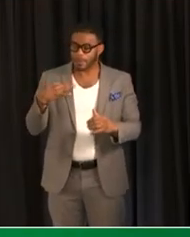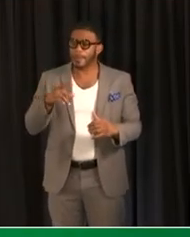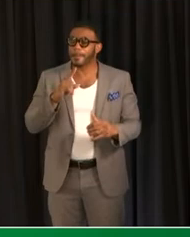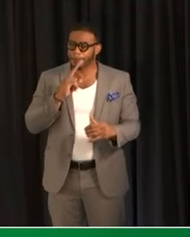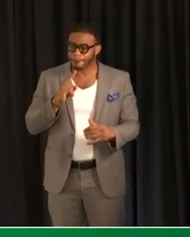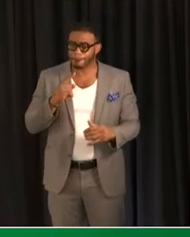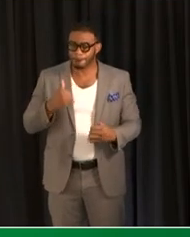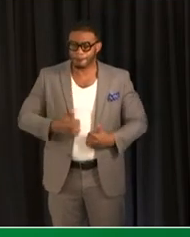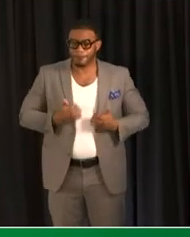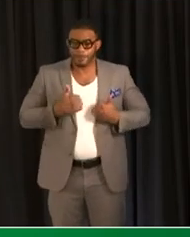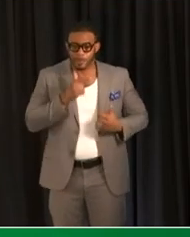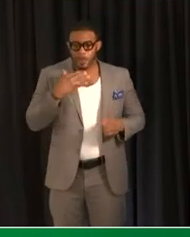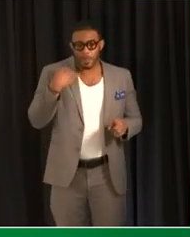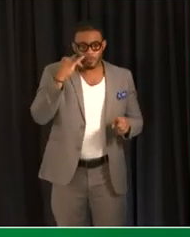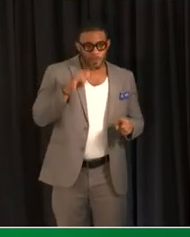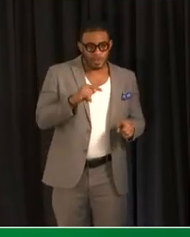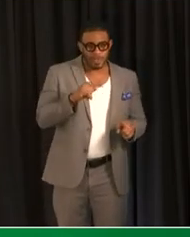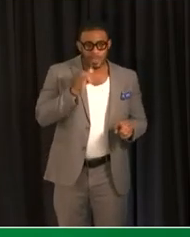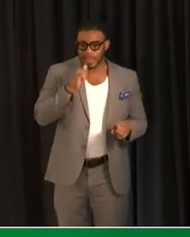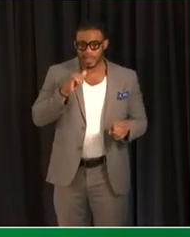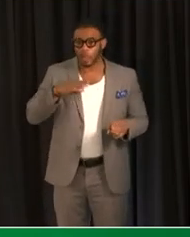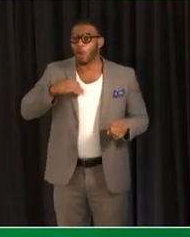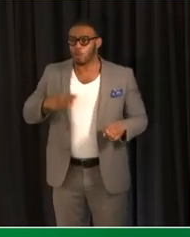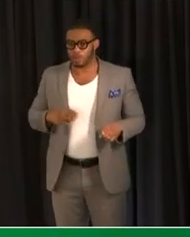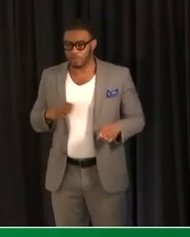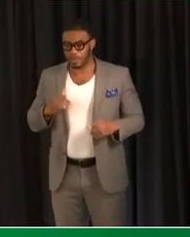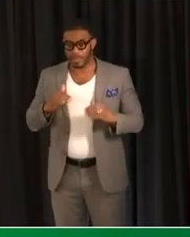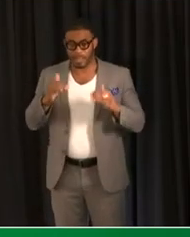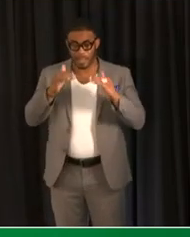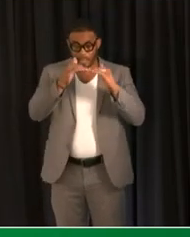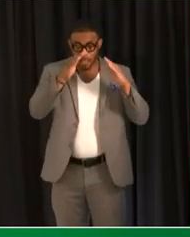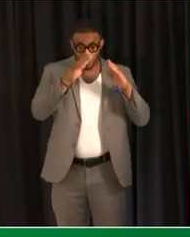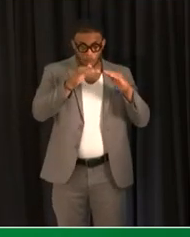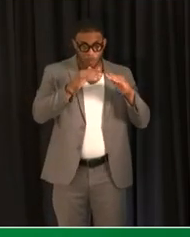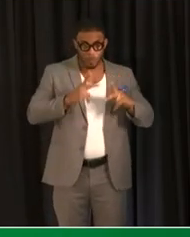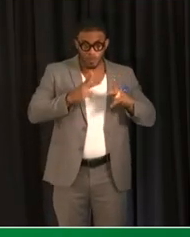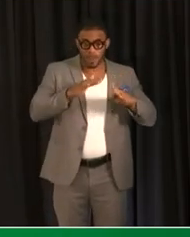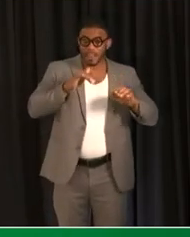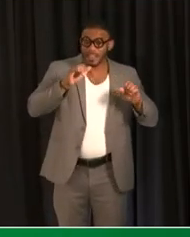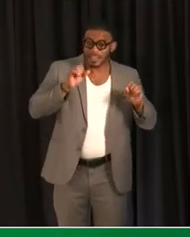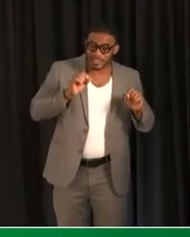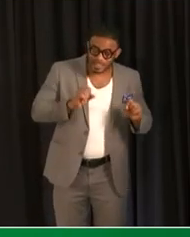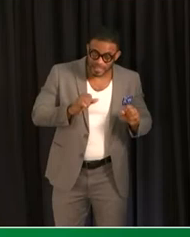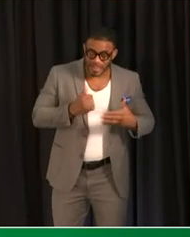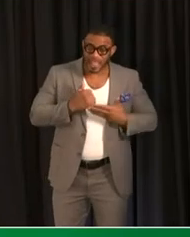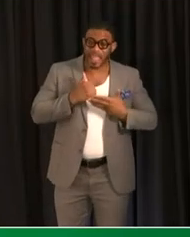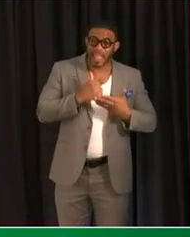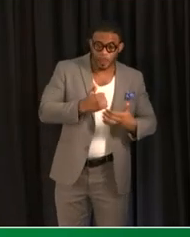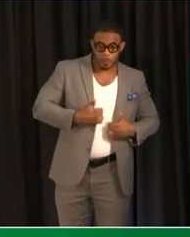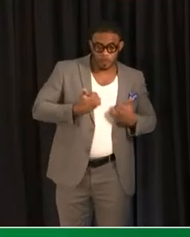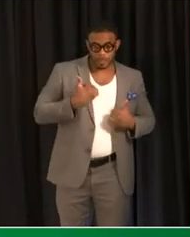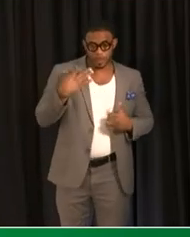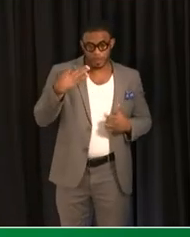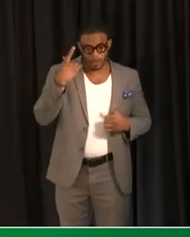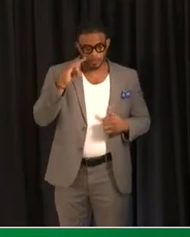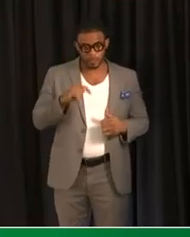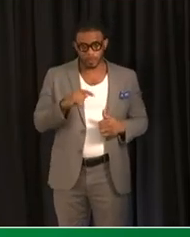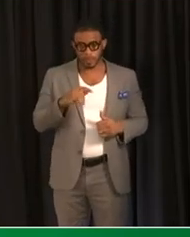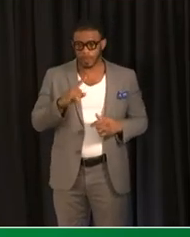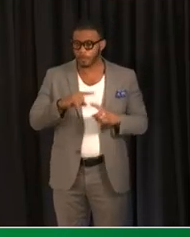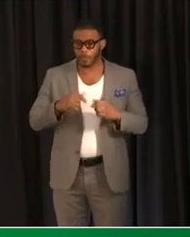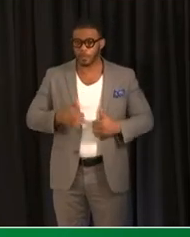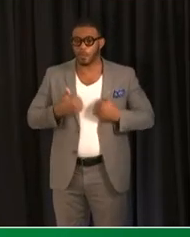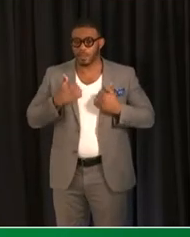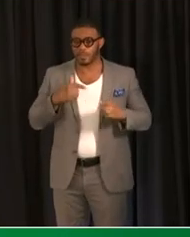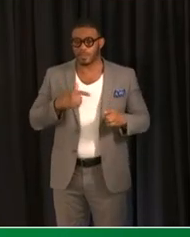application, it is the resident that applies for it. Now, a housing provider can actually help the resident apply for